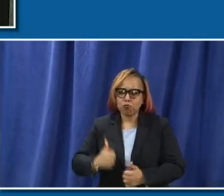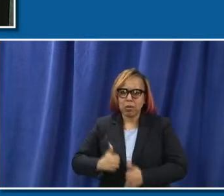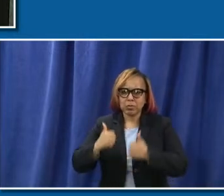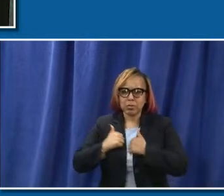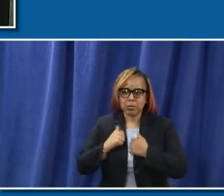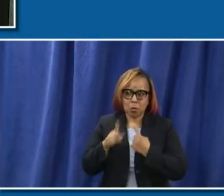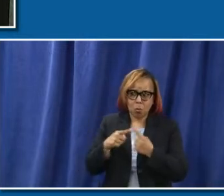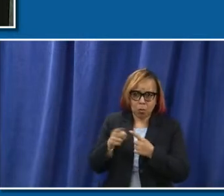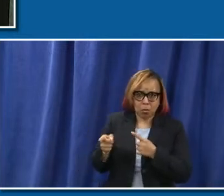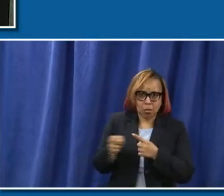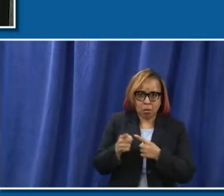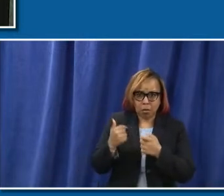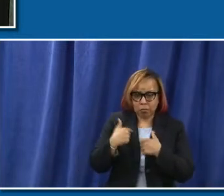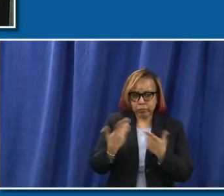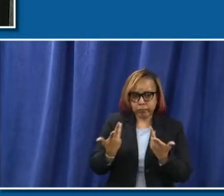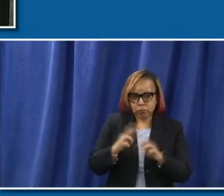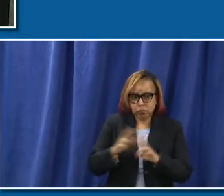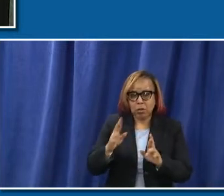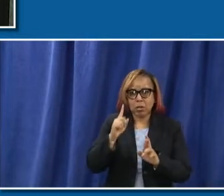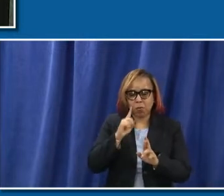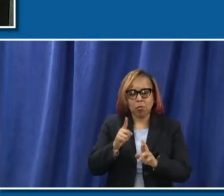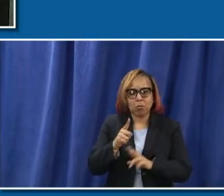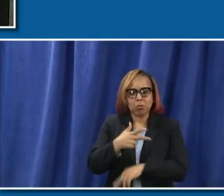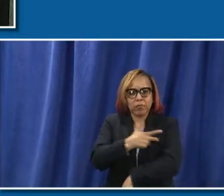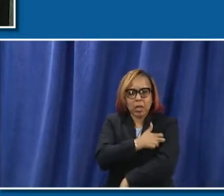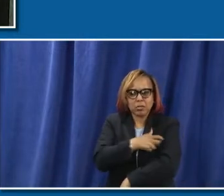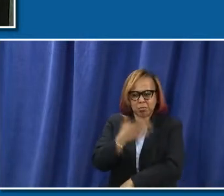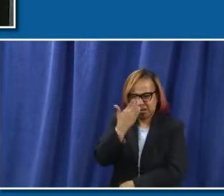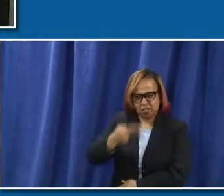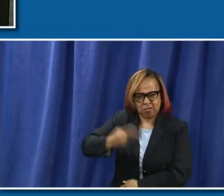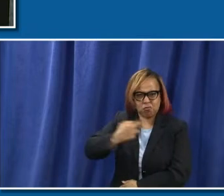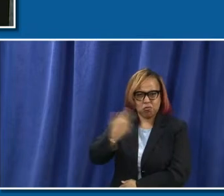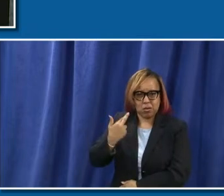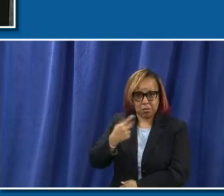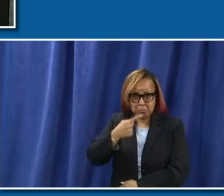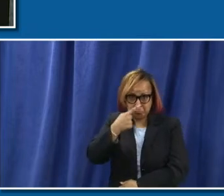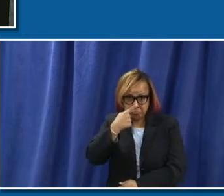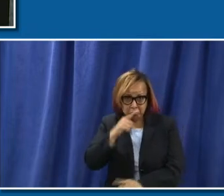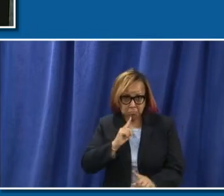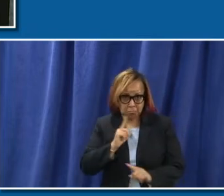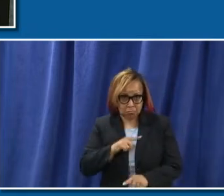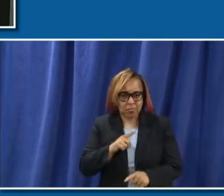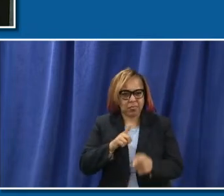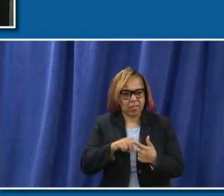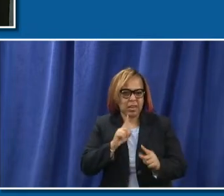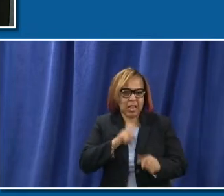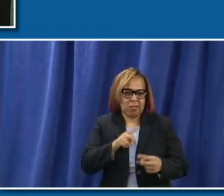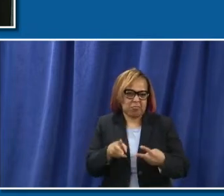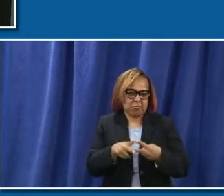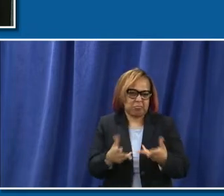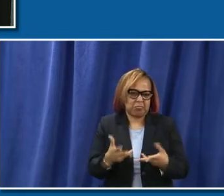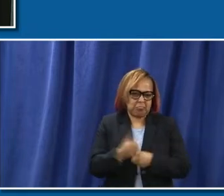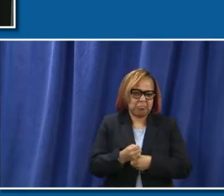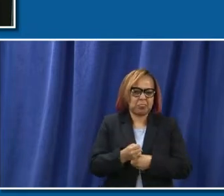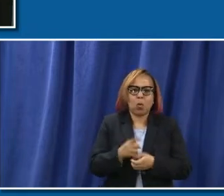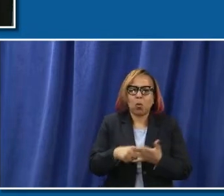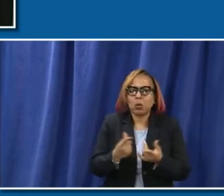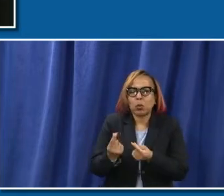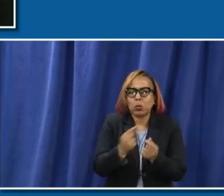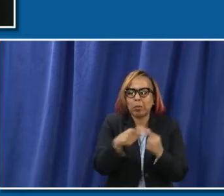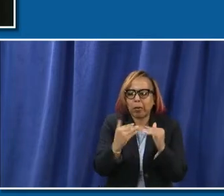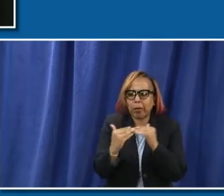When will they be in line for vaccination, seeing how they are at greater risk? Do you want to start with that? And then kind of answering those together, what are we doing